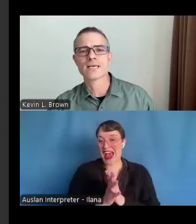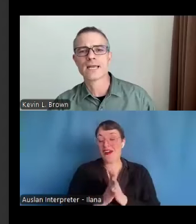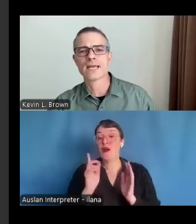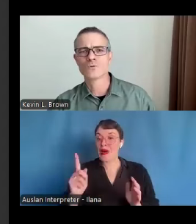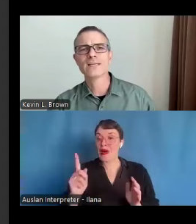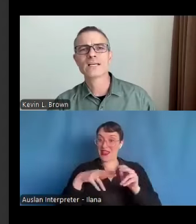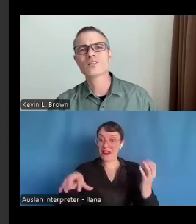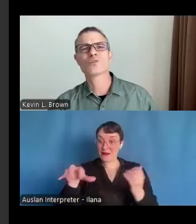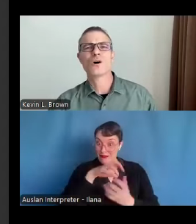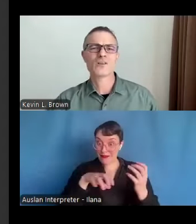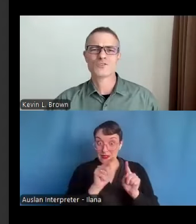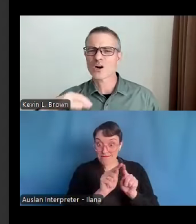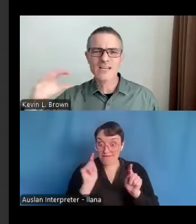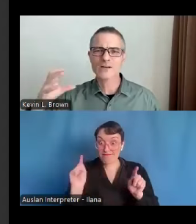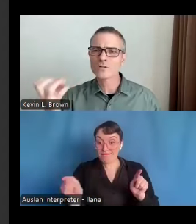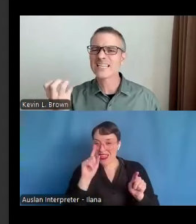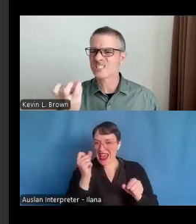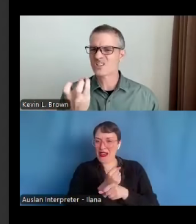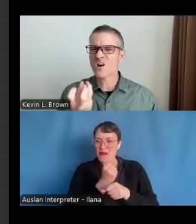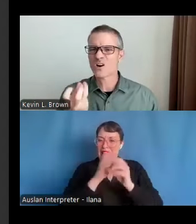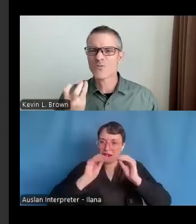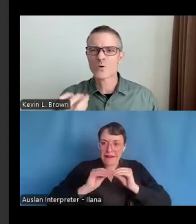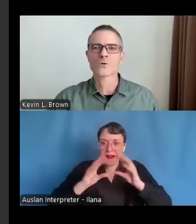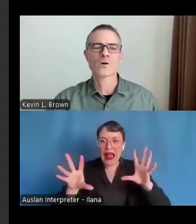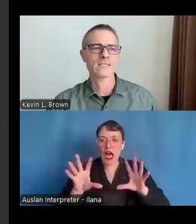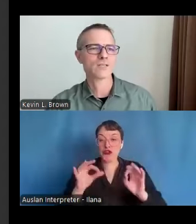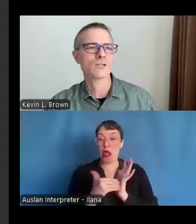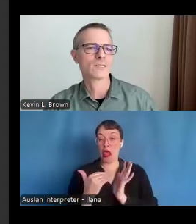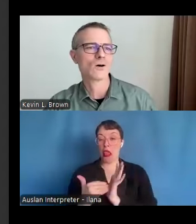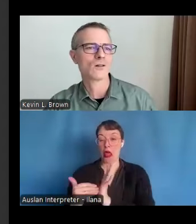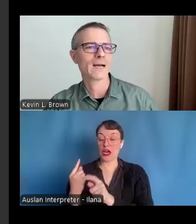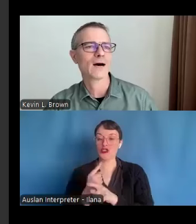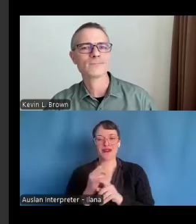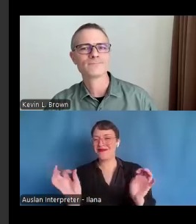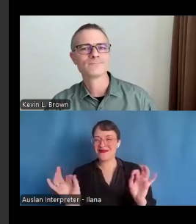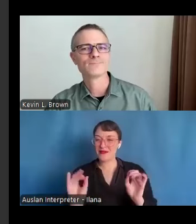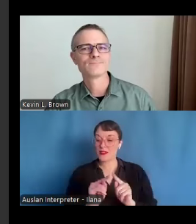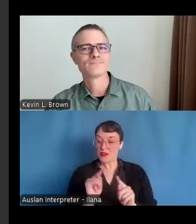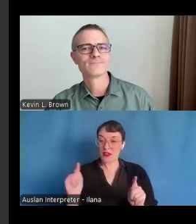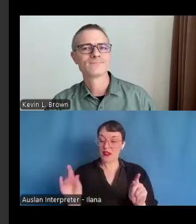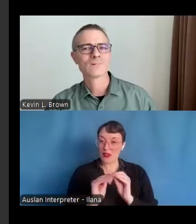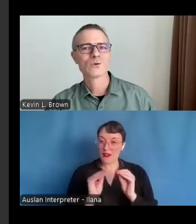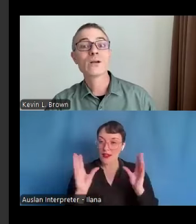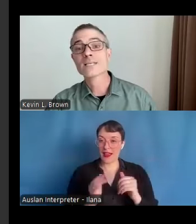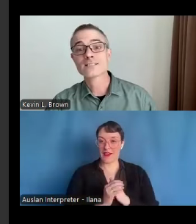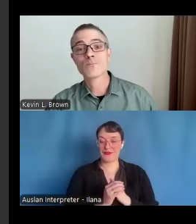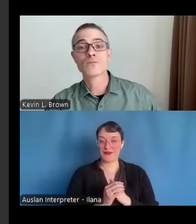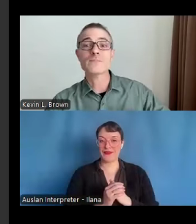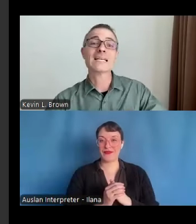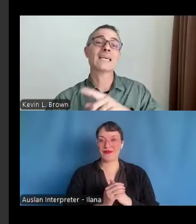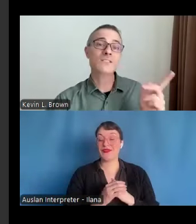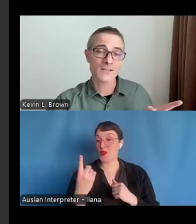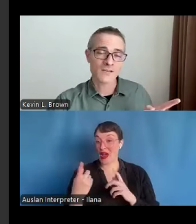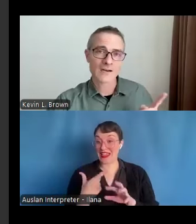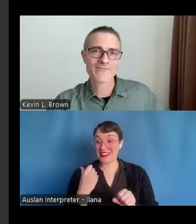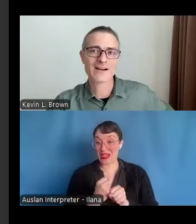sentence that really cuts through all the jargon and really gets to the heart of what your organization is all about. So here's an example from